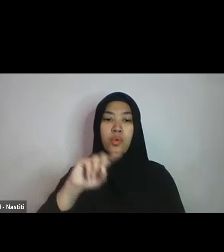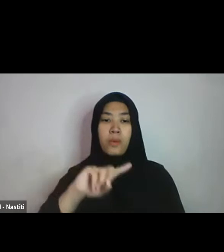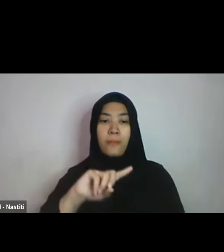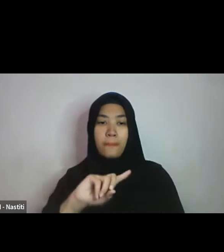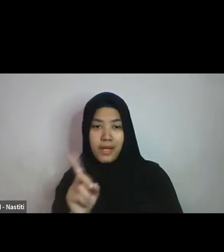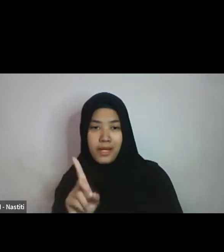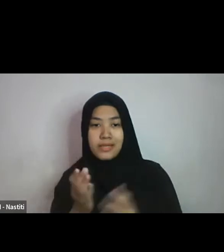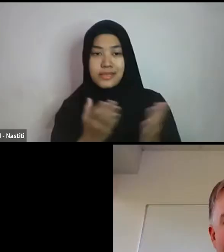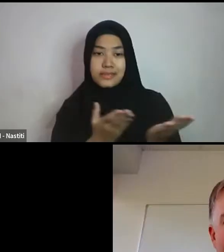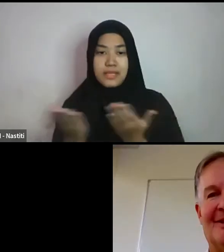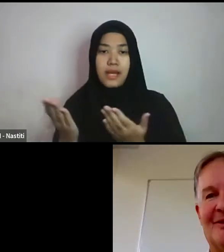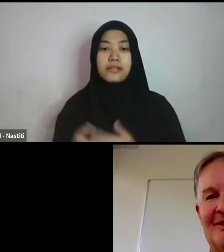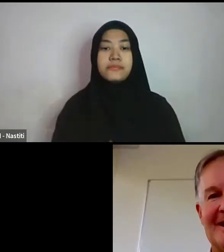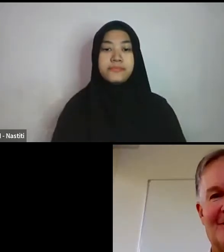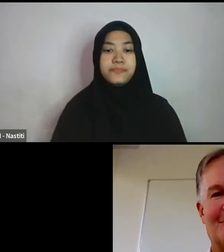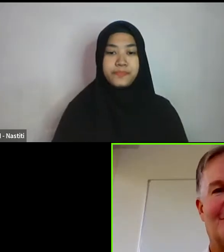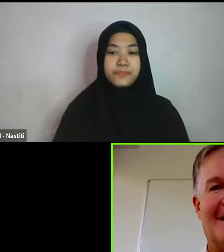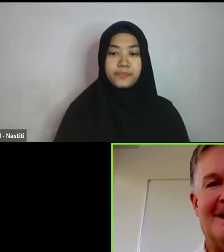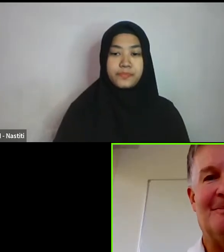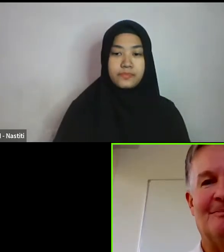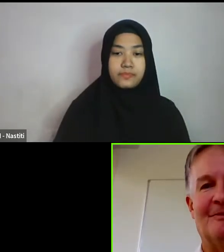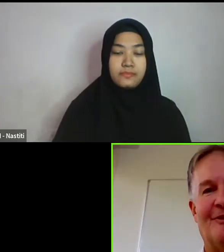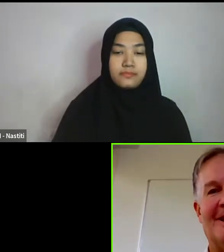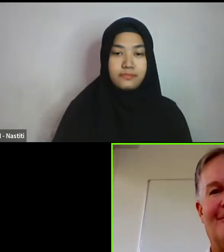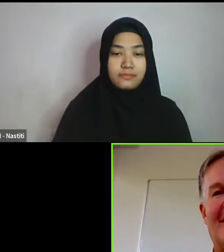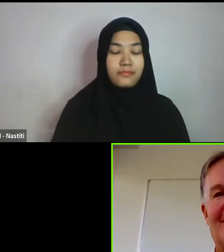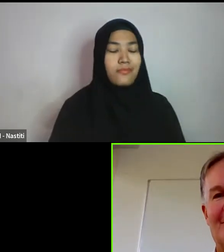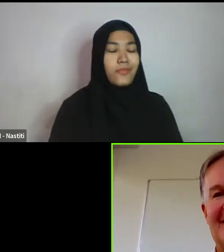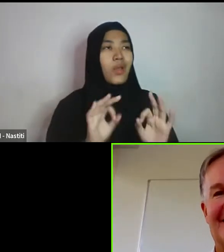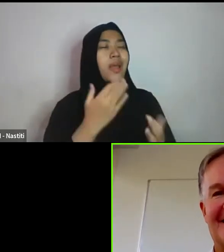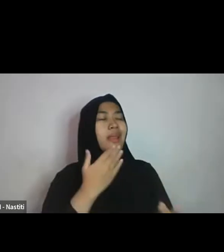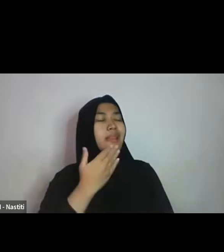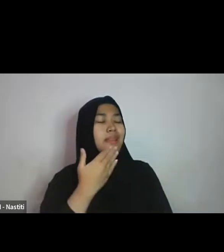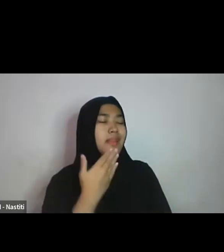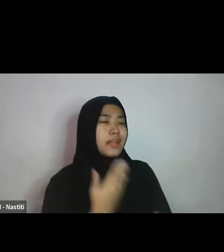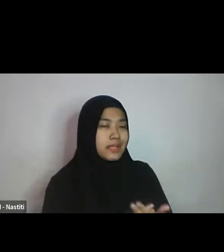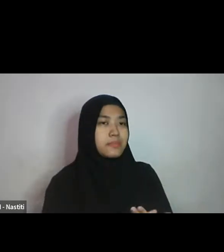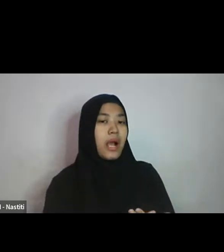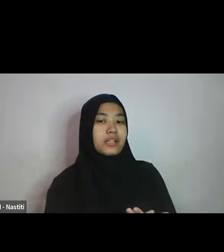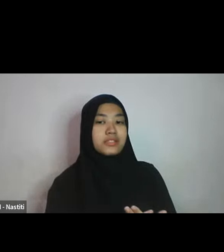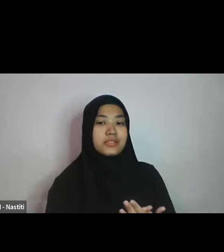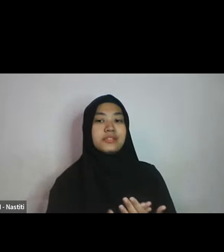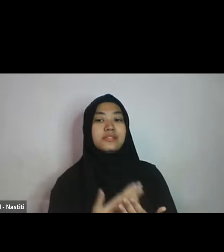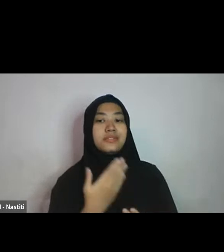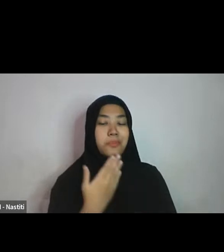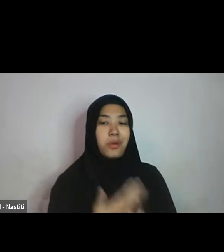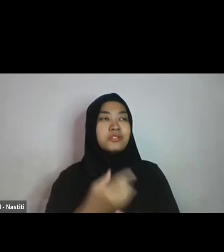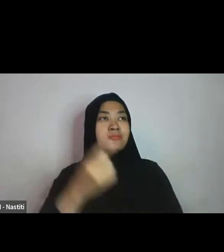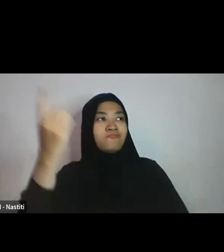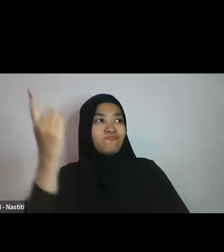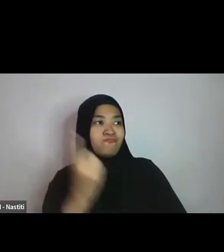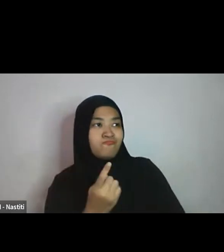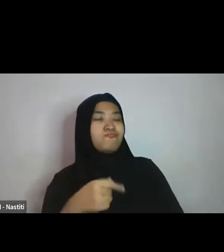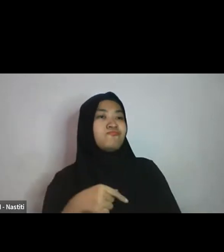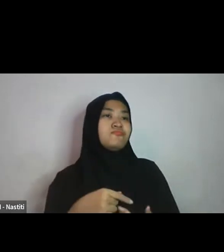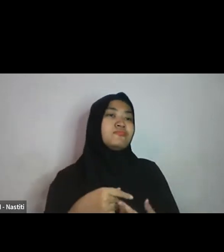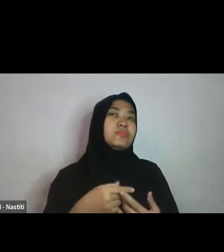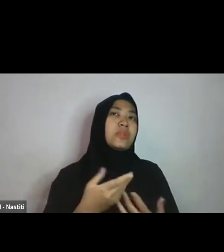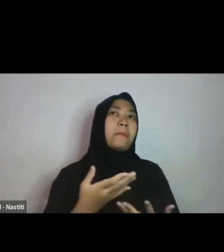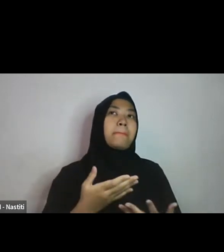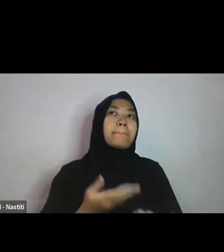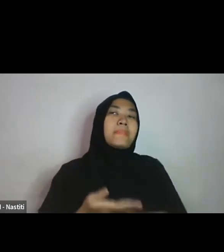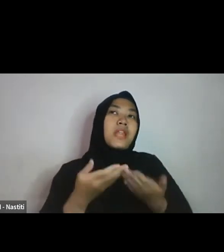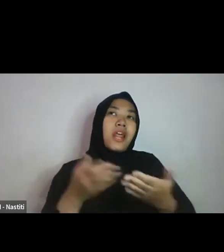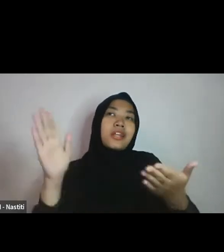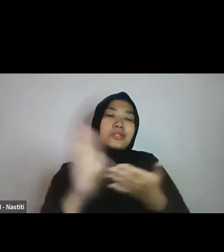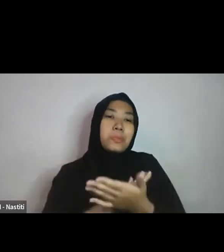Andrew. Thank you. Thank you for having me, and thank you for the welcome. I'm not